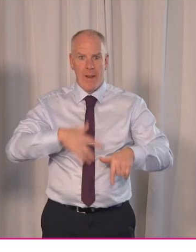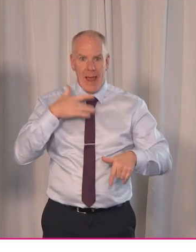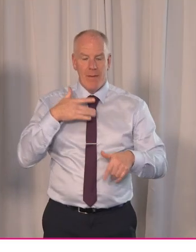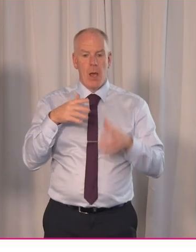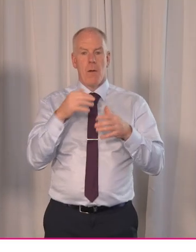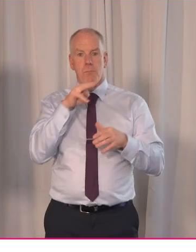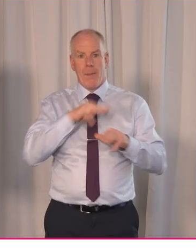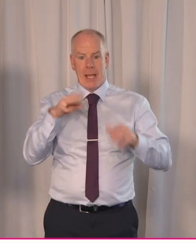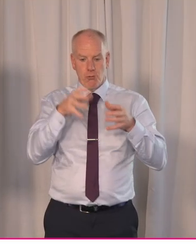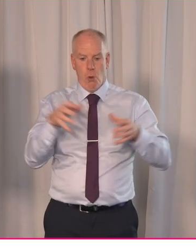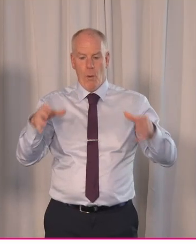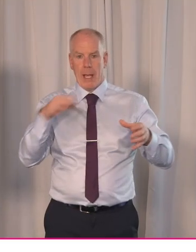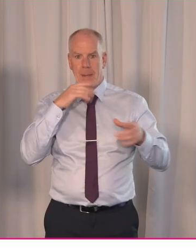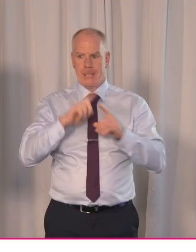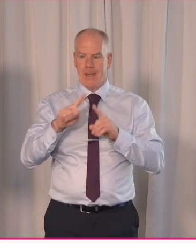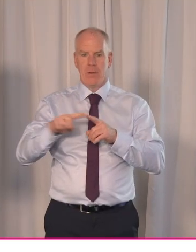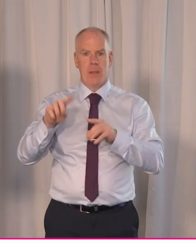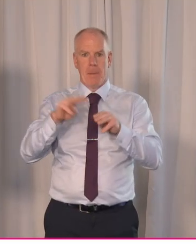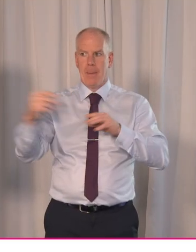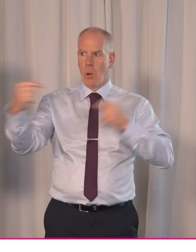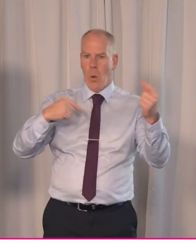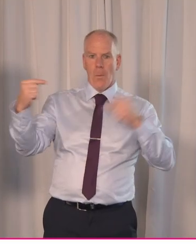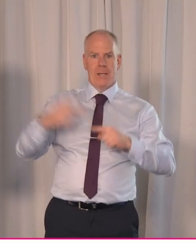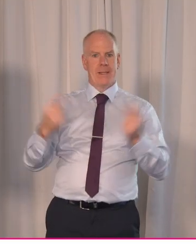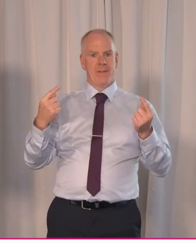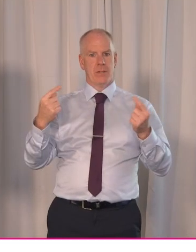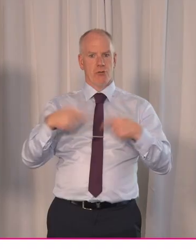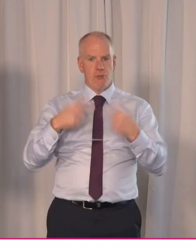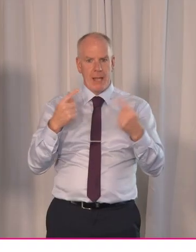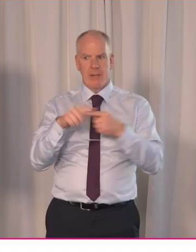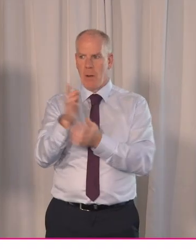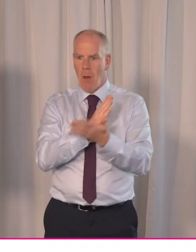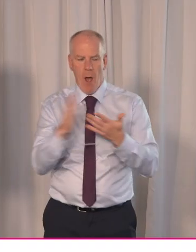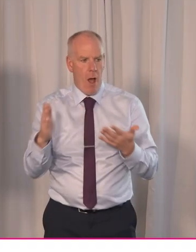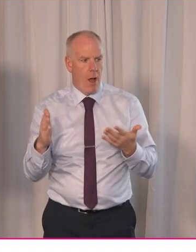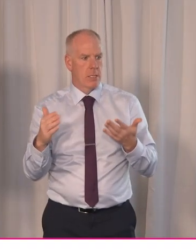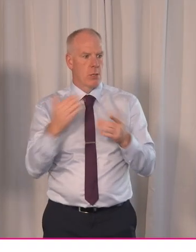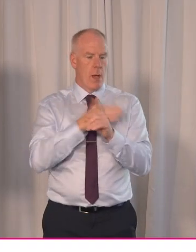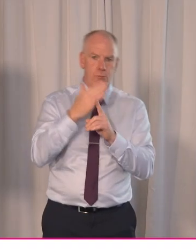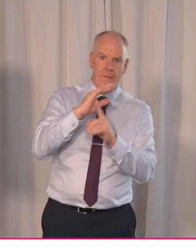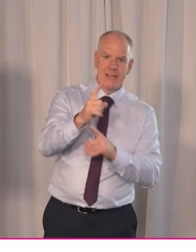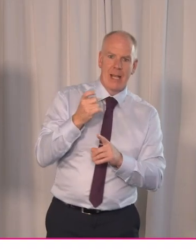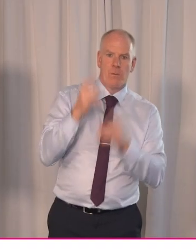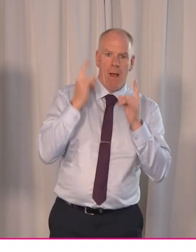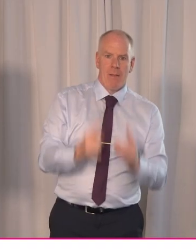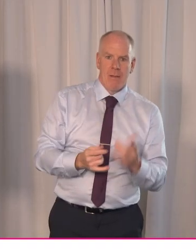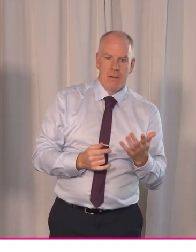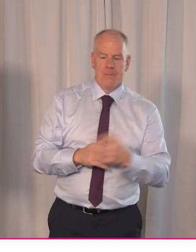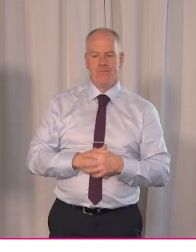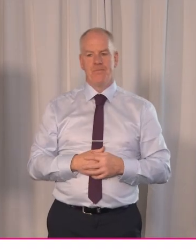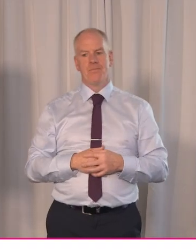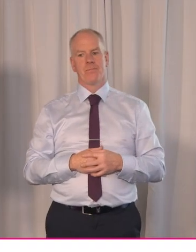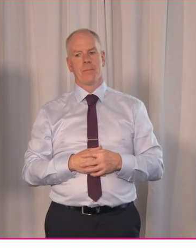growing, and that brings in different challenges and different dimensions to enhancing sexual health.